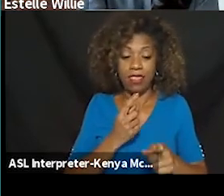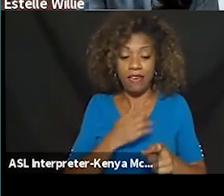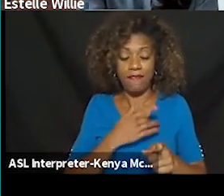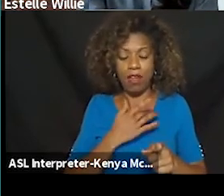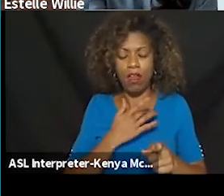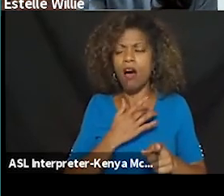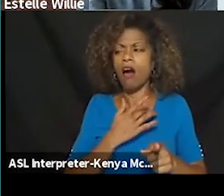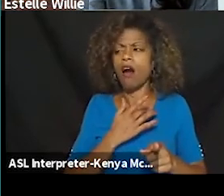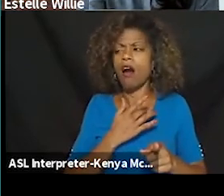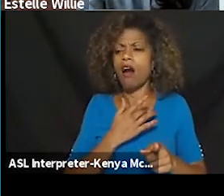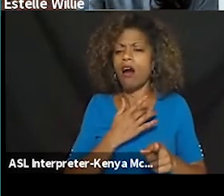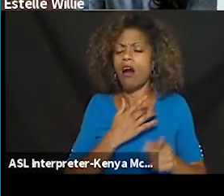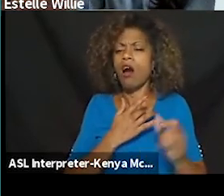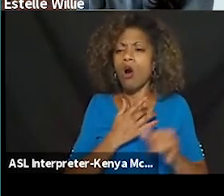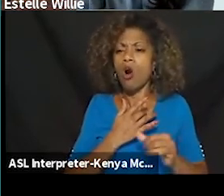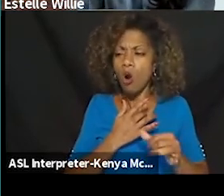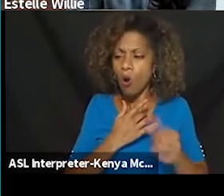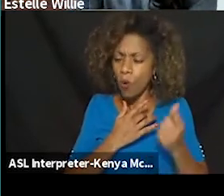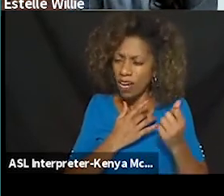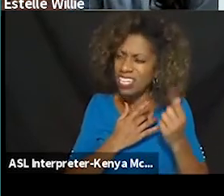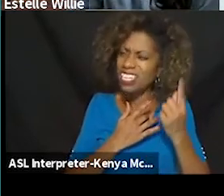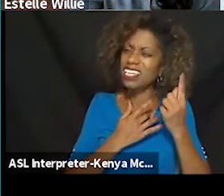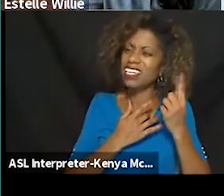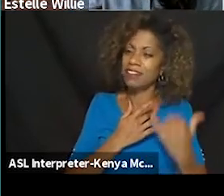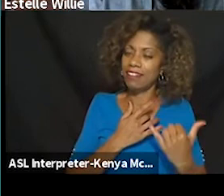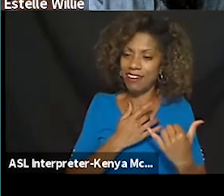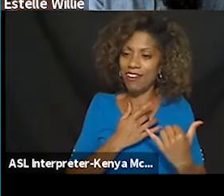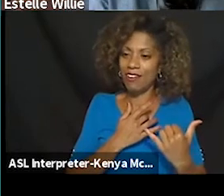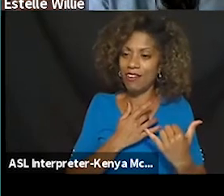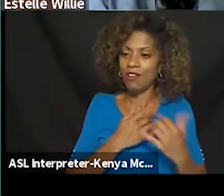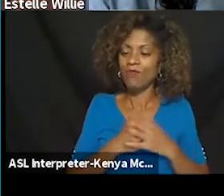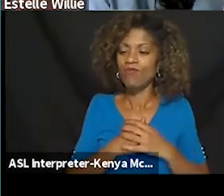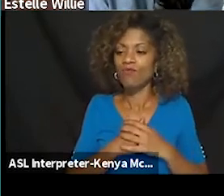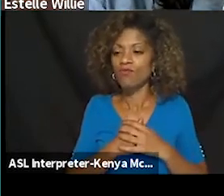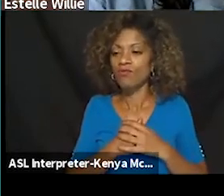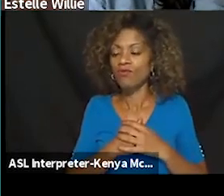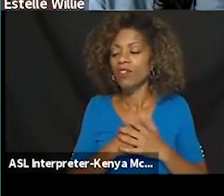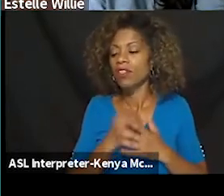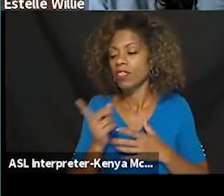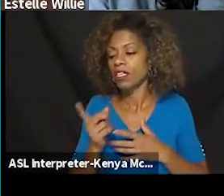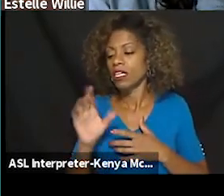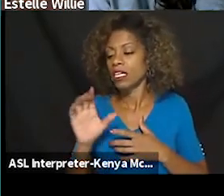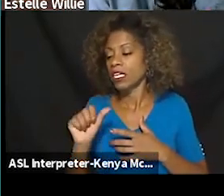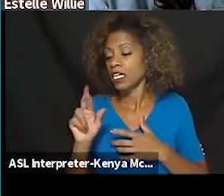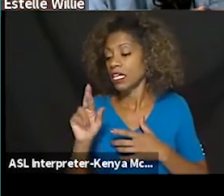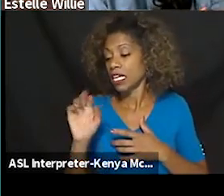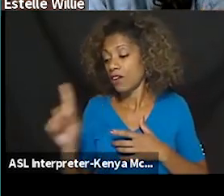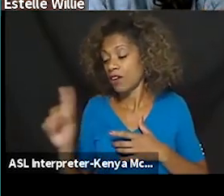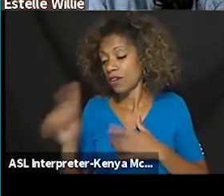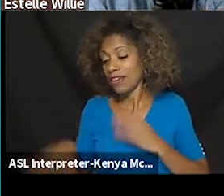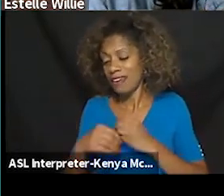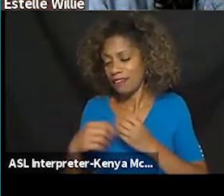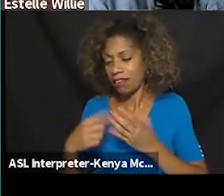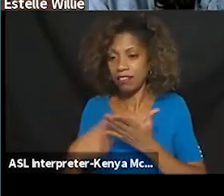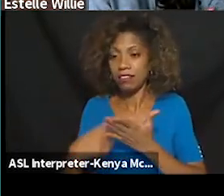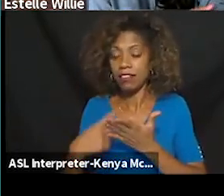actually a really critical partner with me on this, because as Carrie will talk about, we used